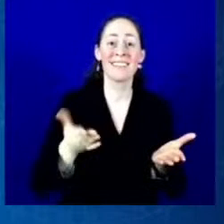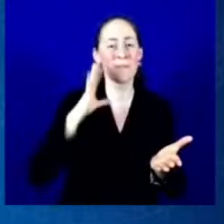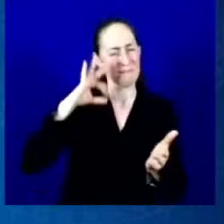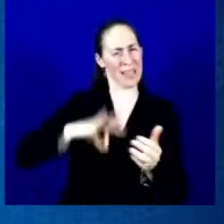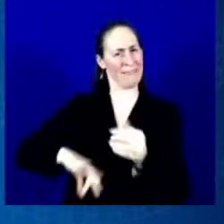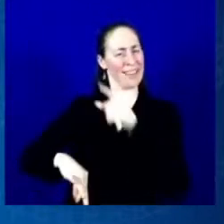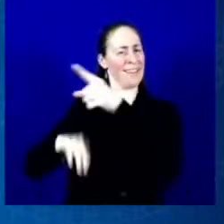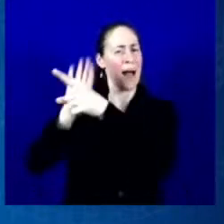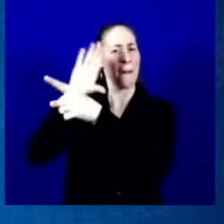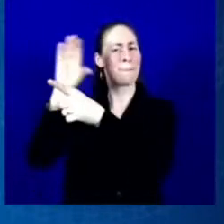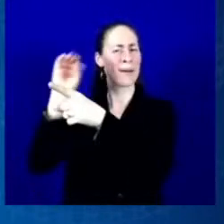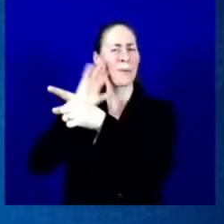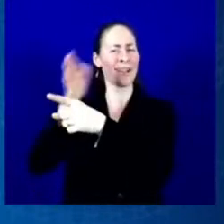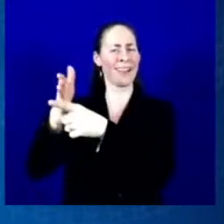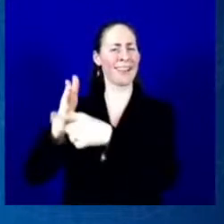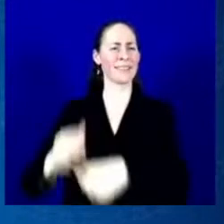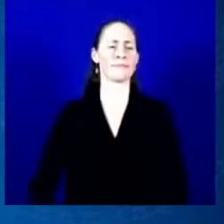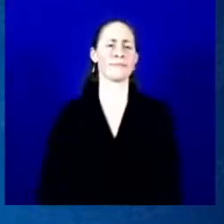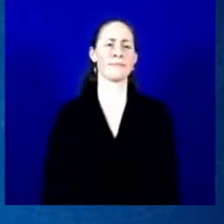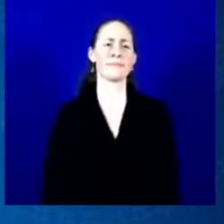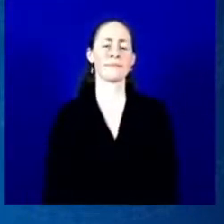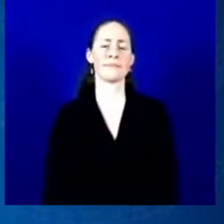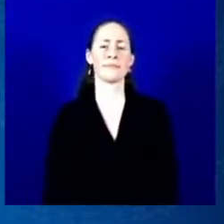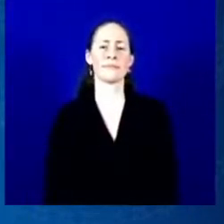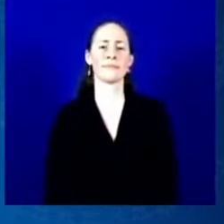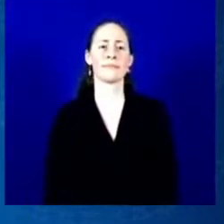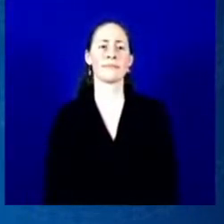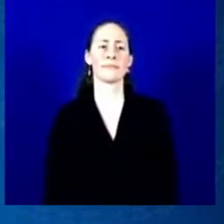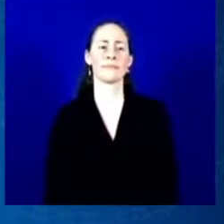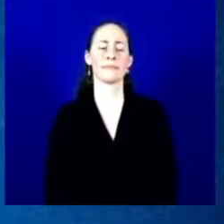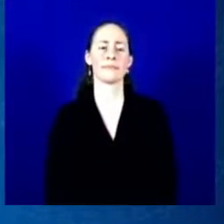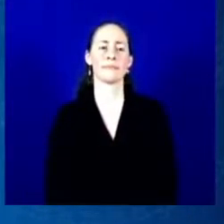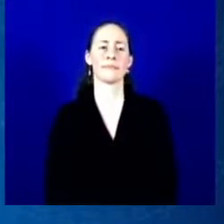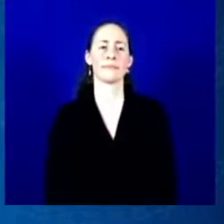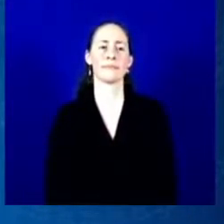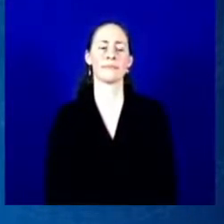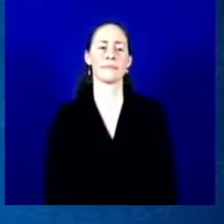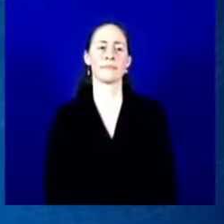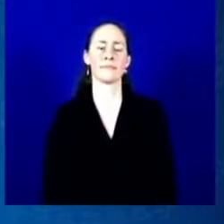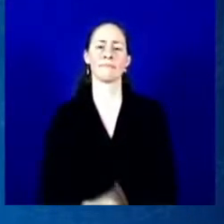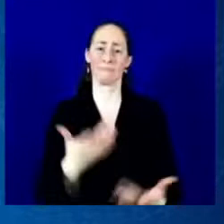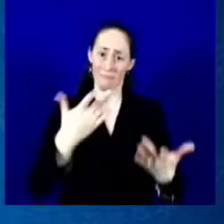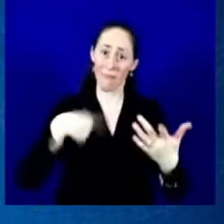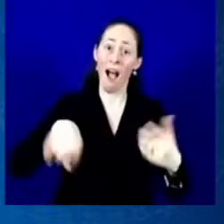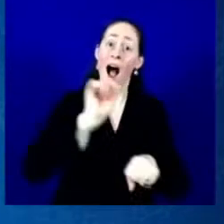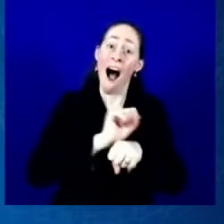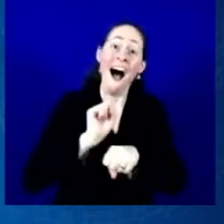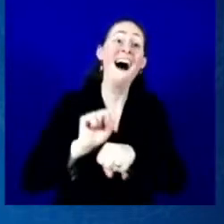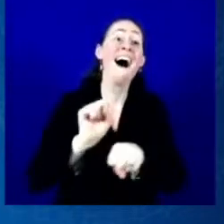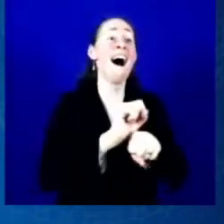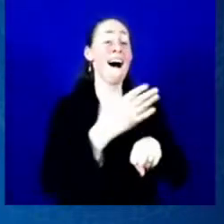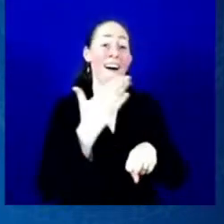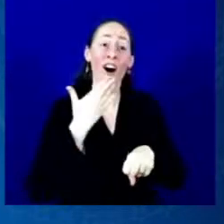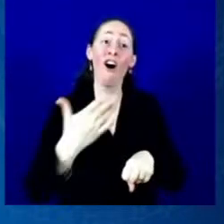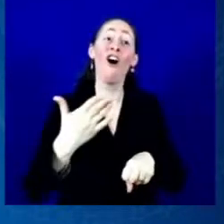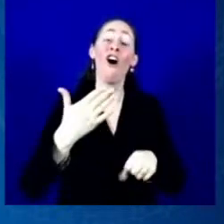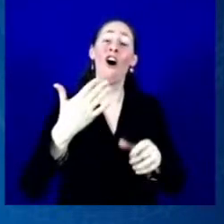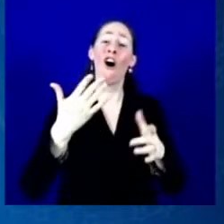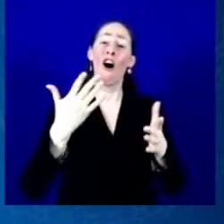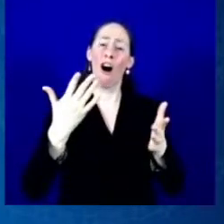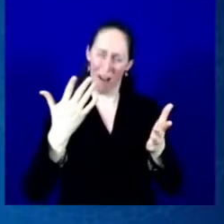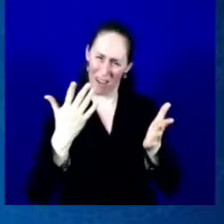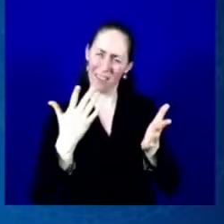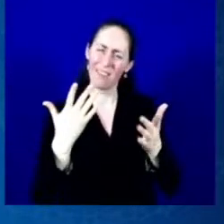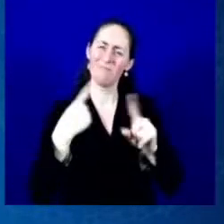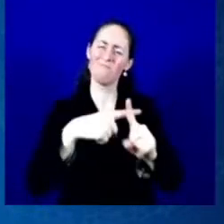We're going to reward work, not just wealth. We take the top tax bracket for the wealthiest